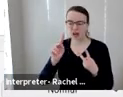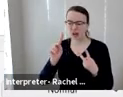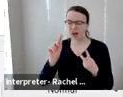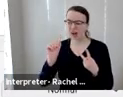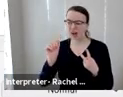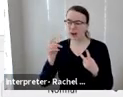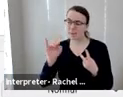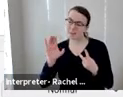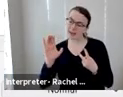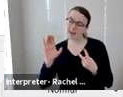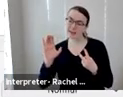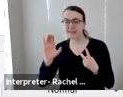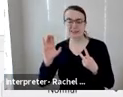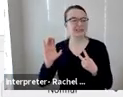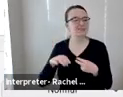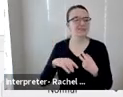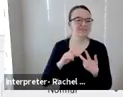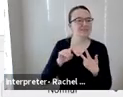say,